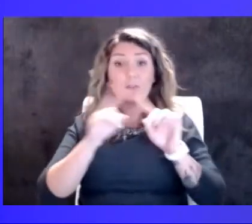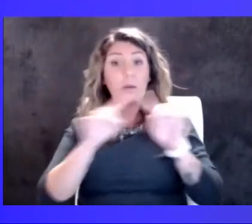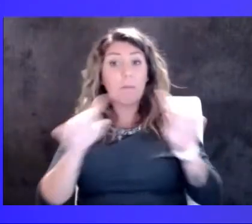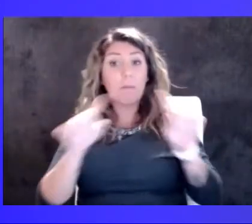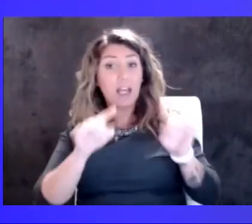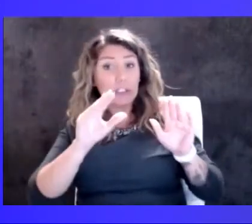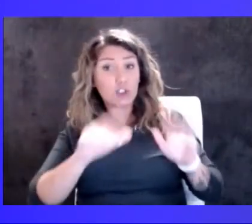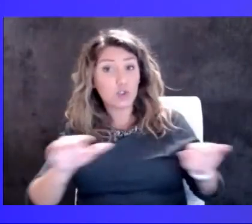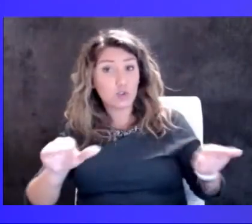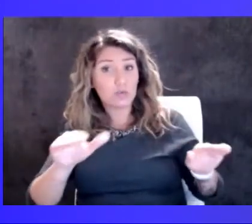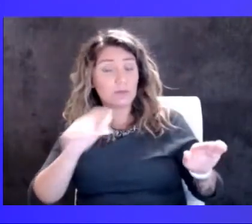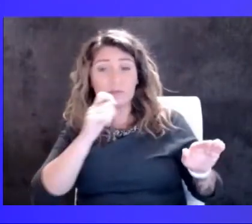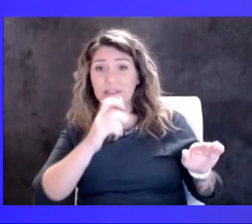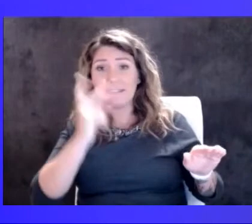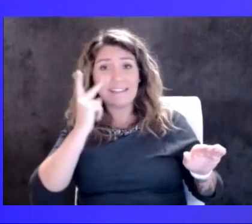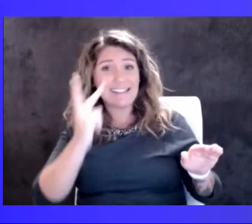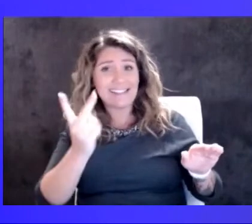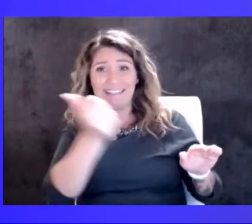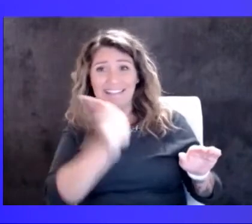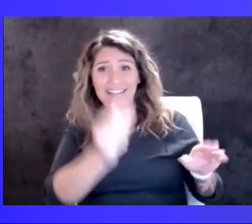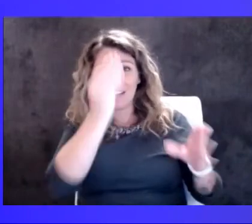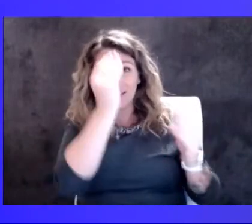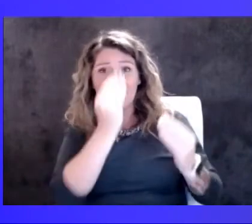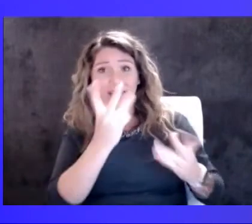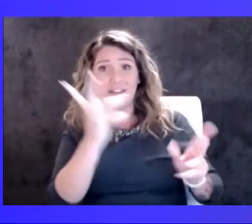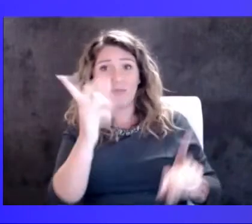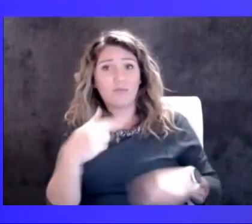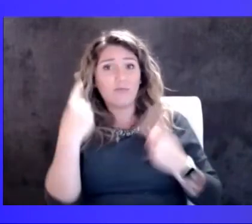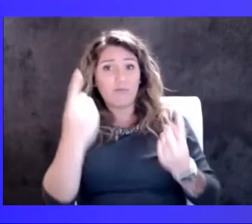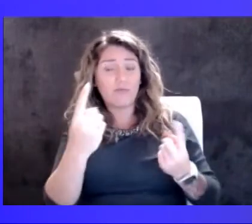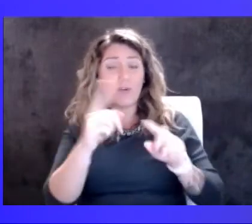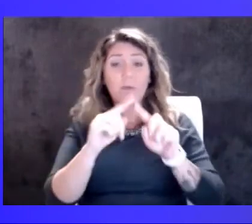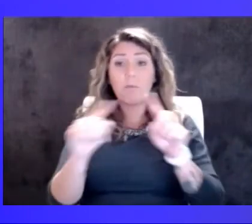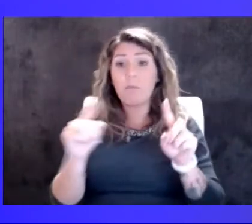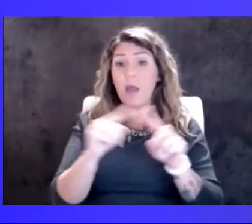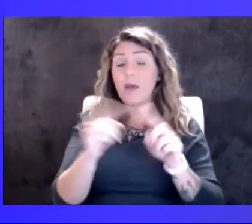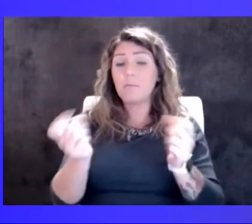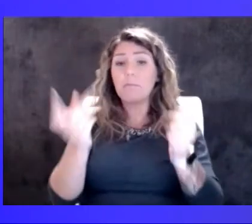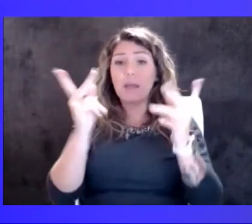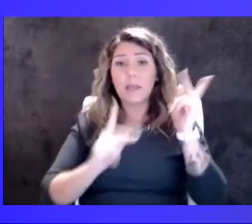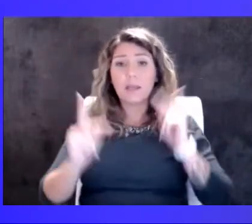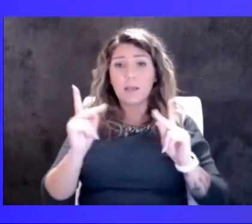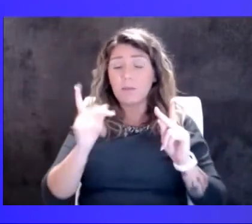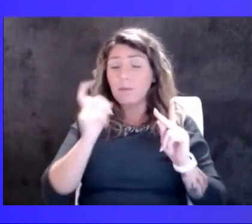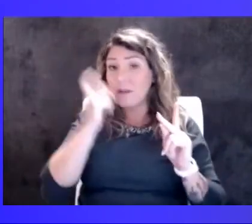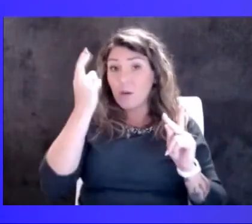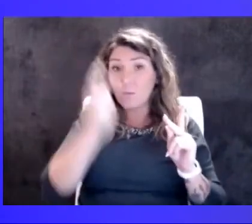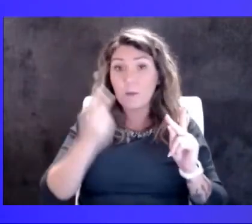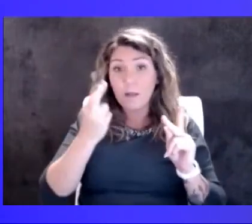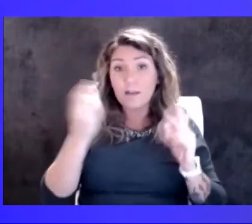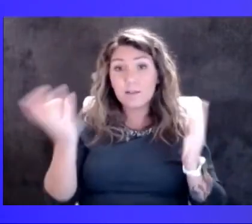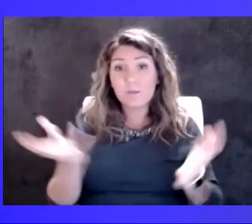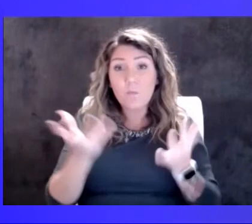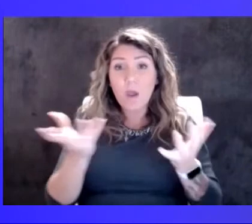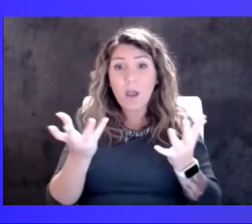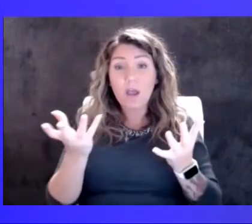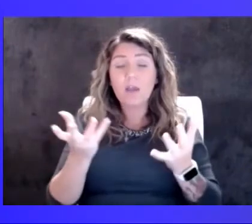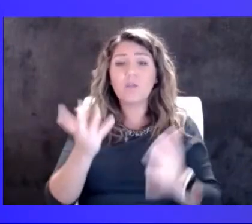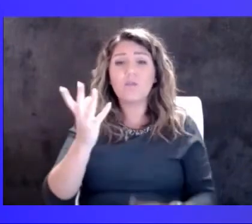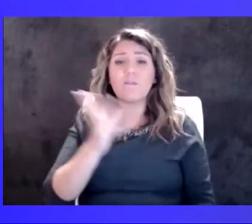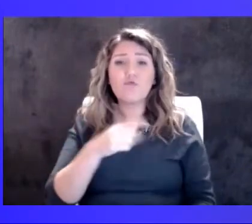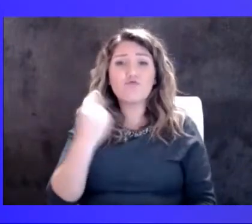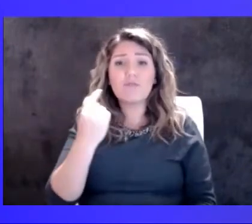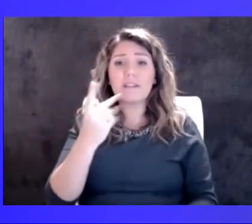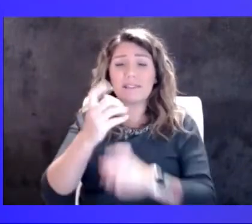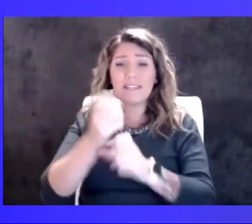not seeing that so far. But I think the thing that many people don't realize is that you have a risk of getting